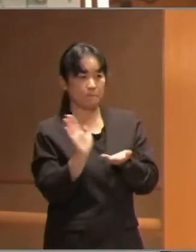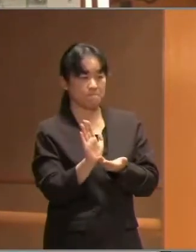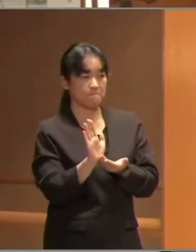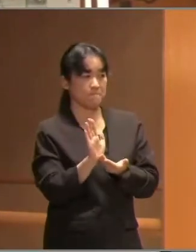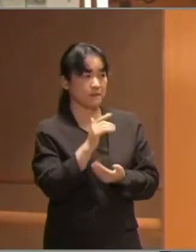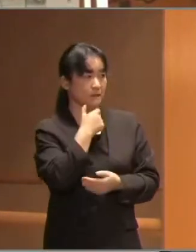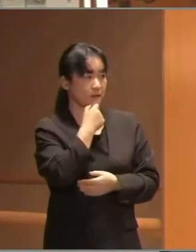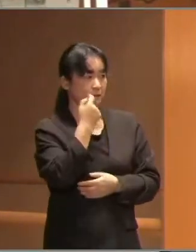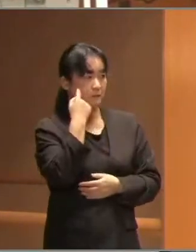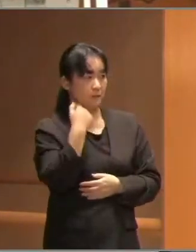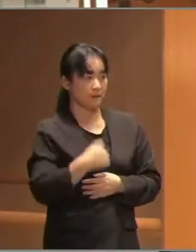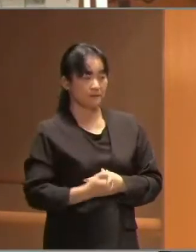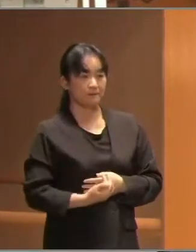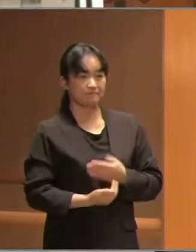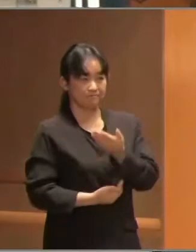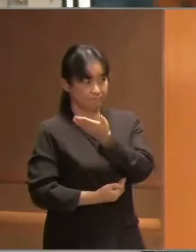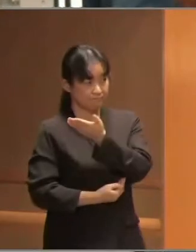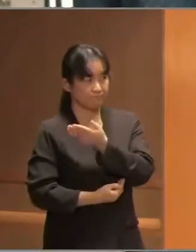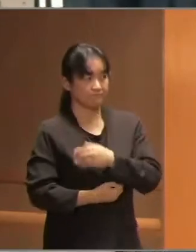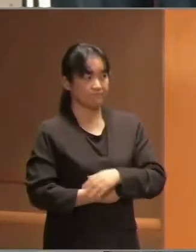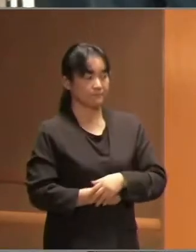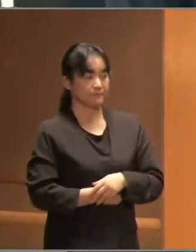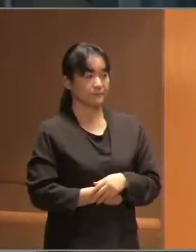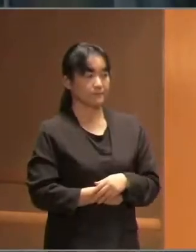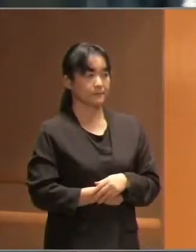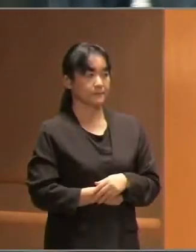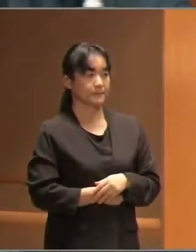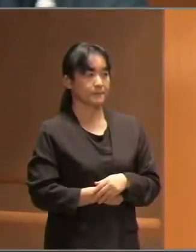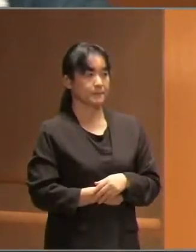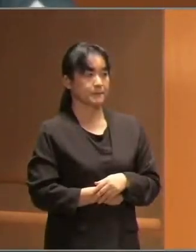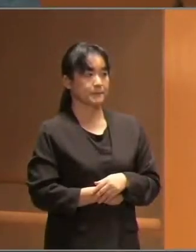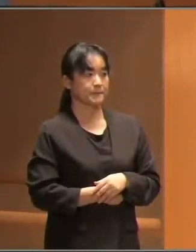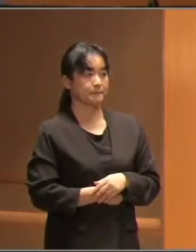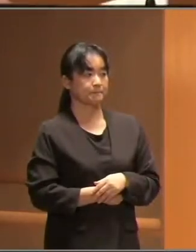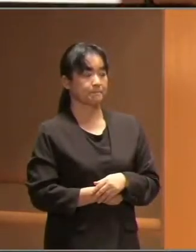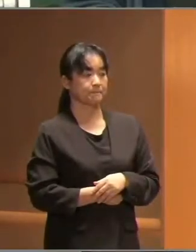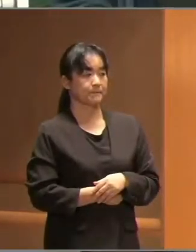I would like to ask some pictures to be shown here.